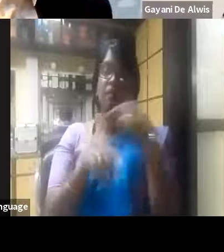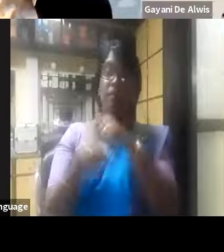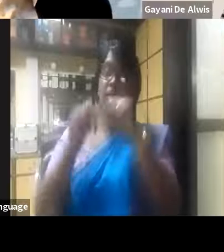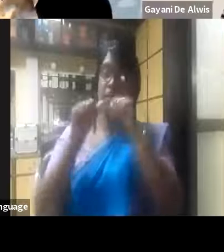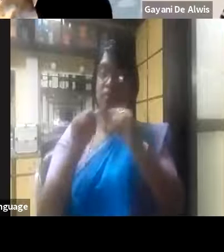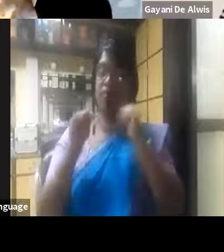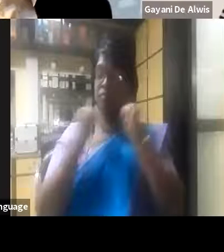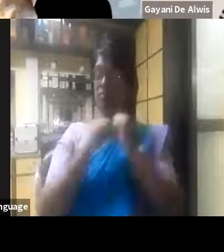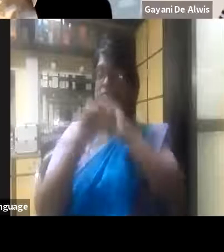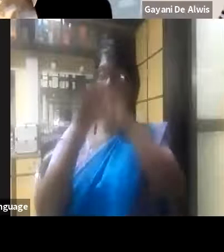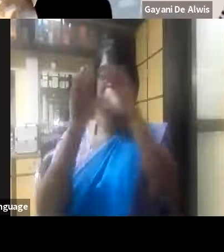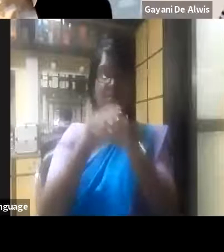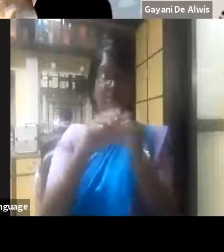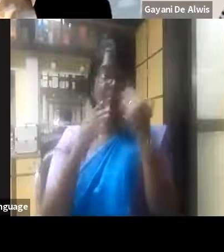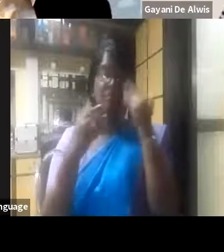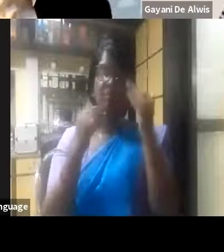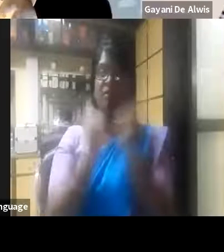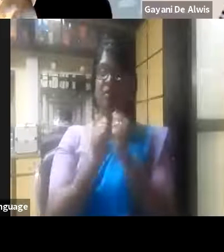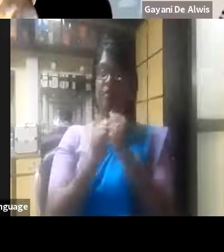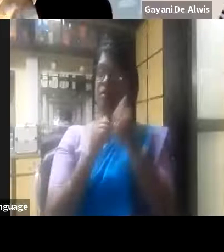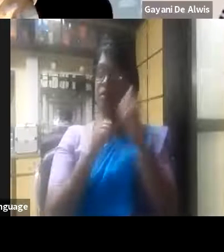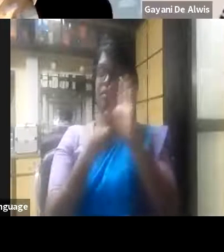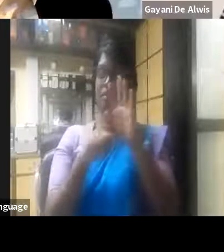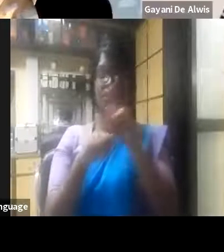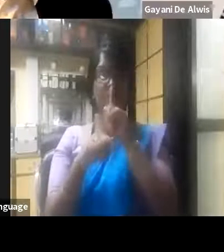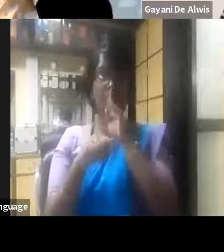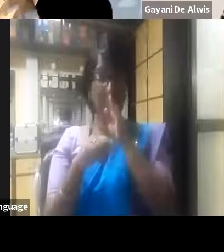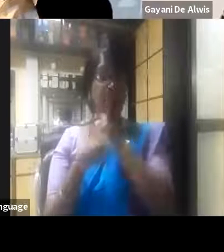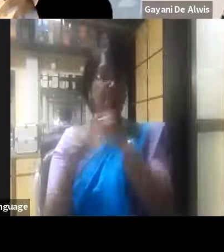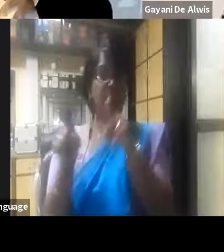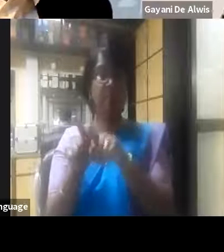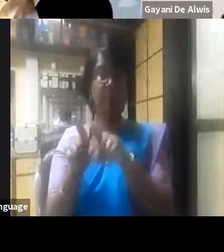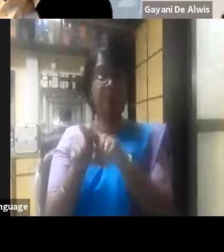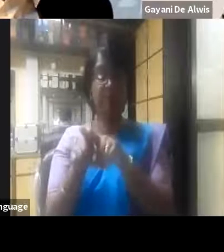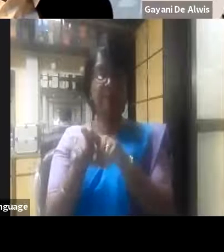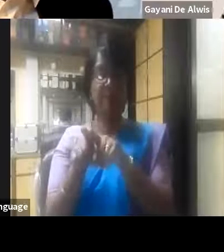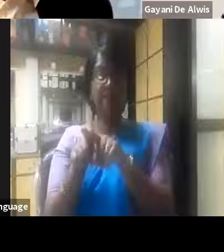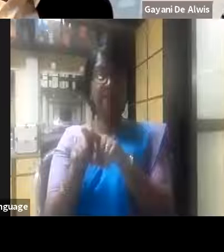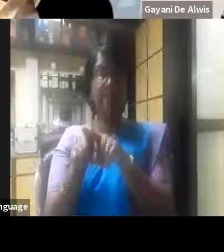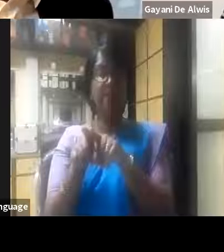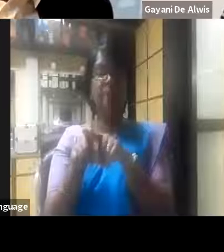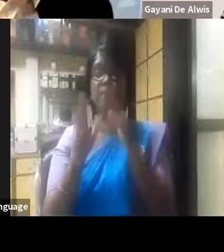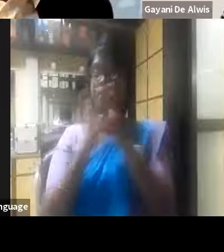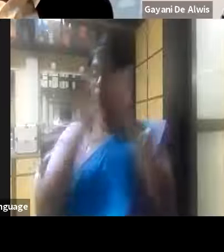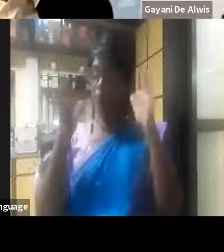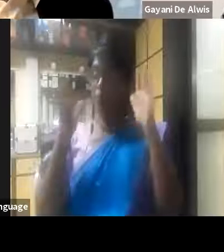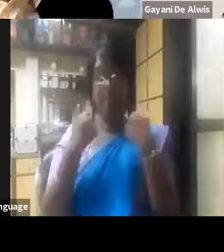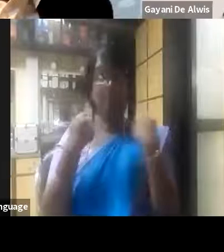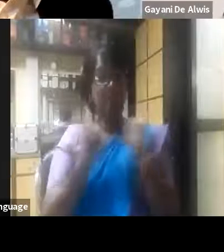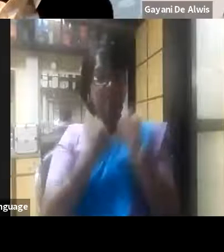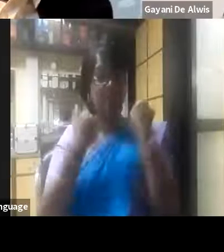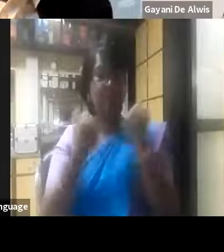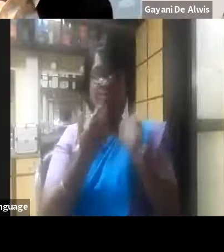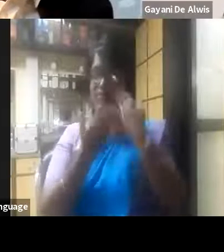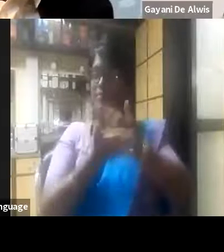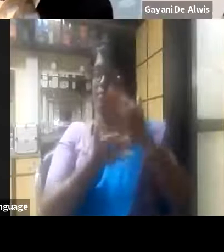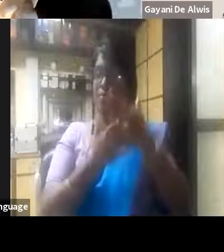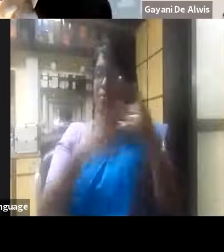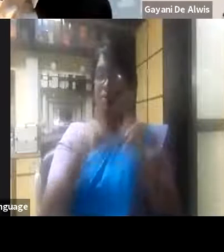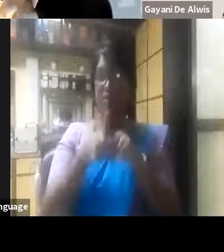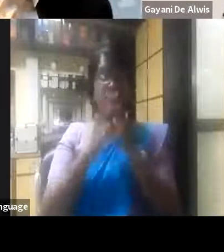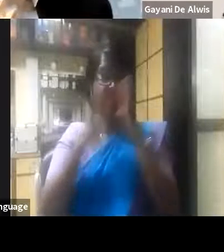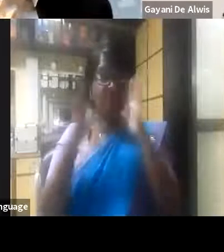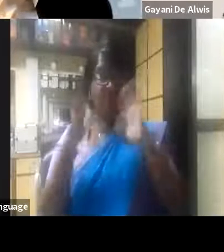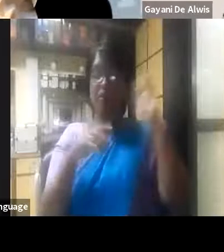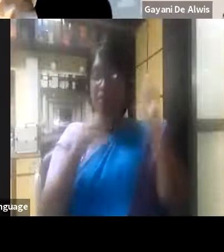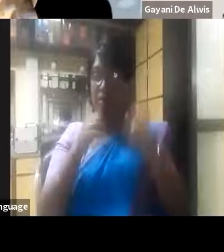has shown its resilience, over the years, amidst many challenges, and it has evolved